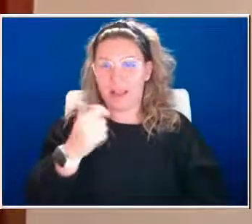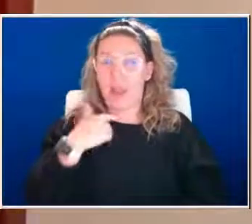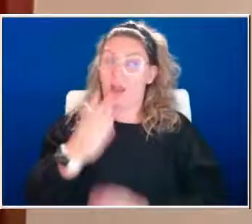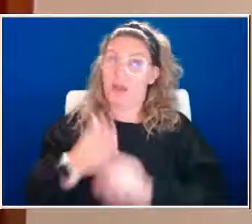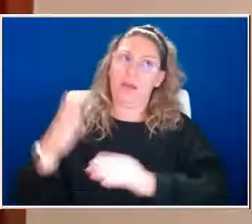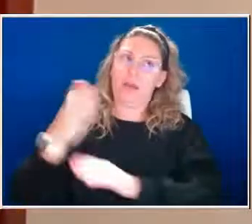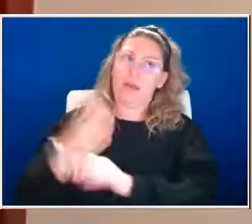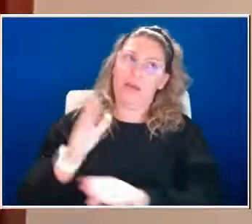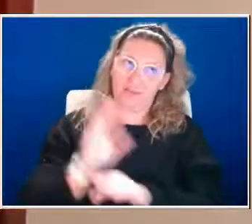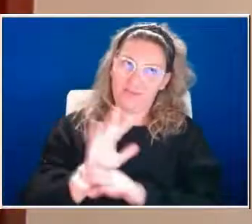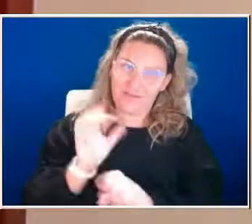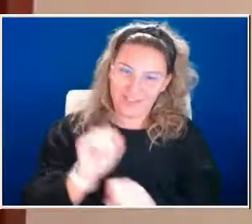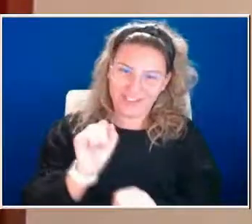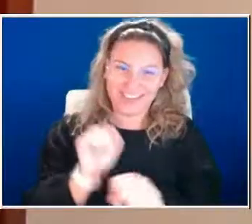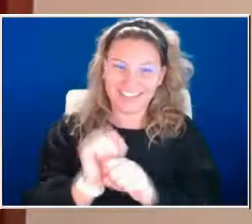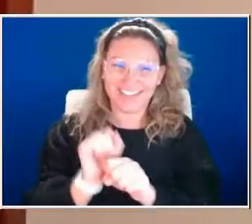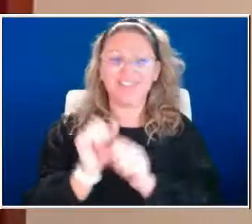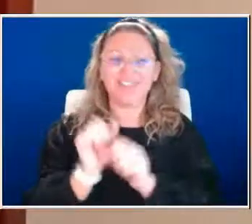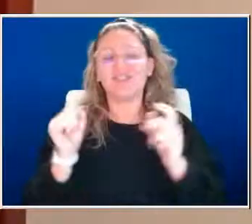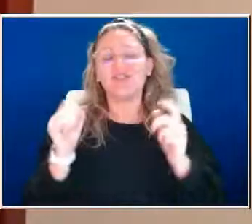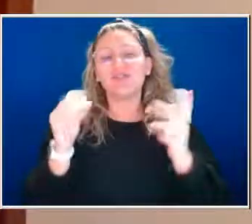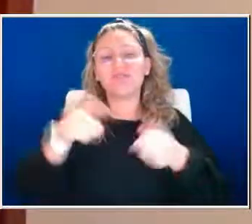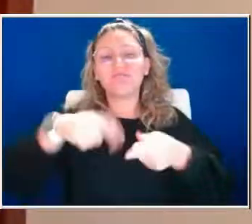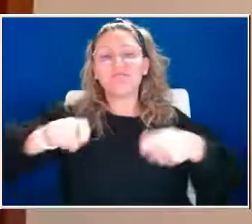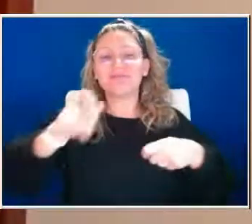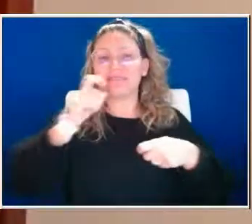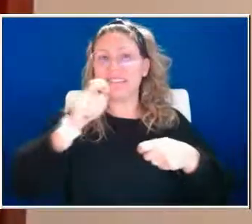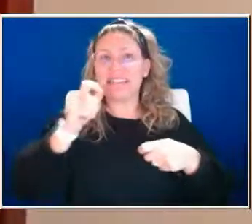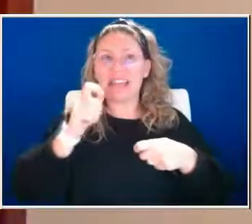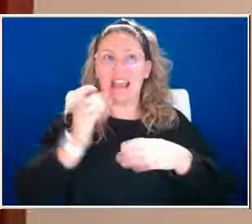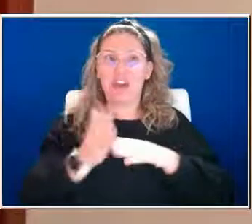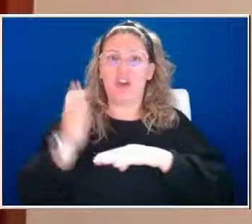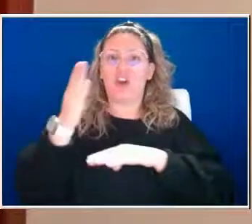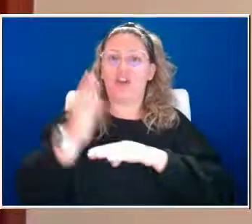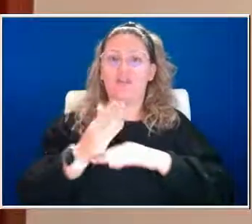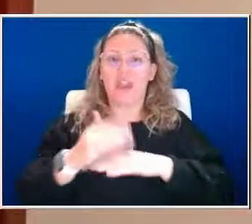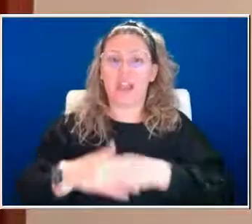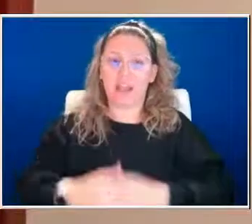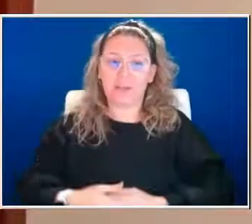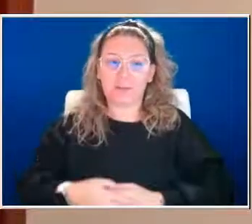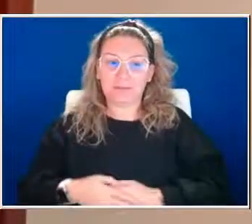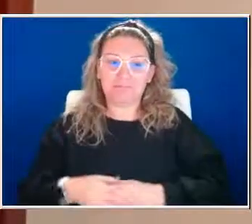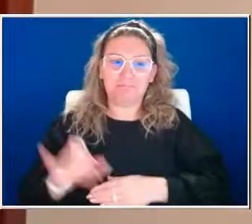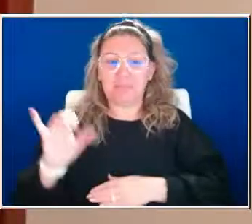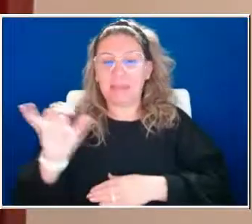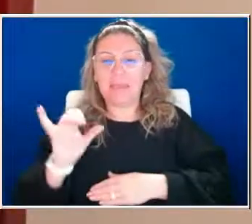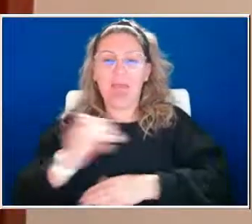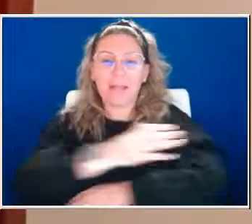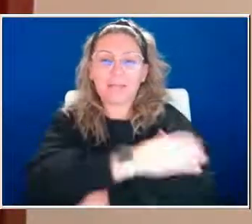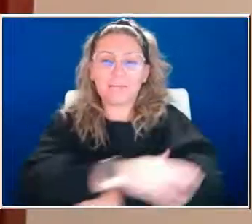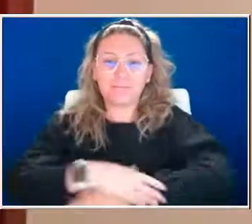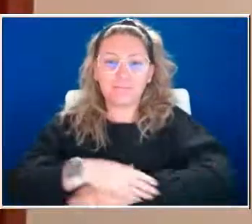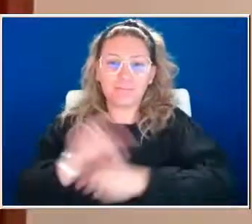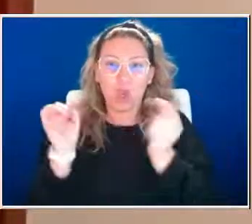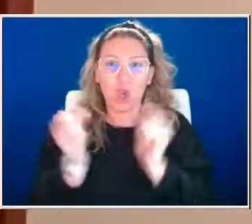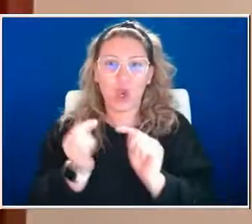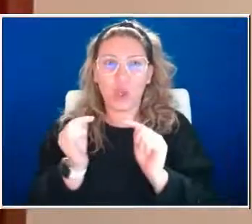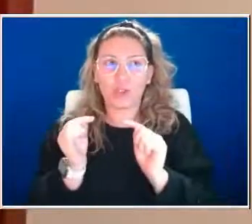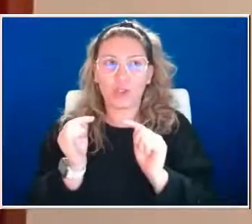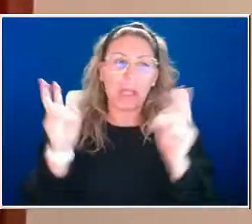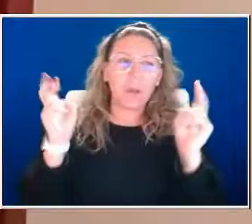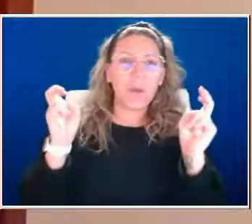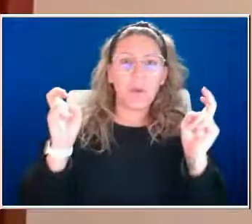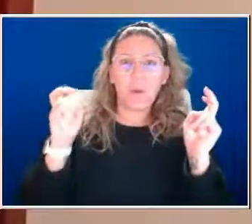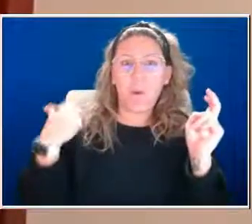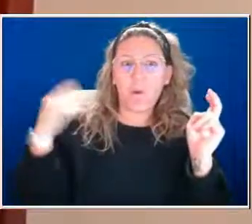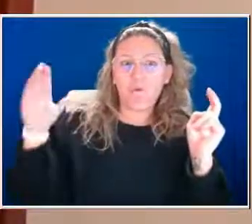overachiever, so instead of not raising it over 90 degrees, I kind of carried it around like it was a hurt wing, like I said, for a long